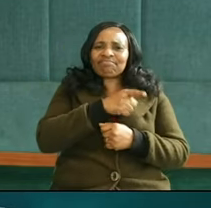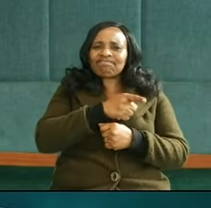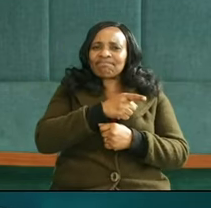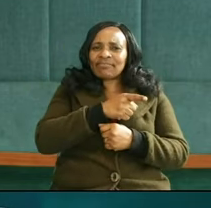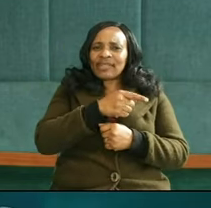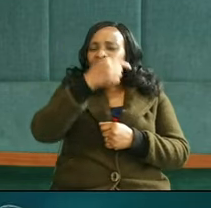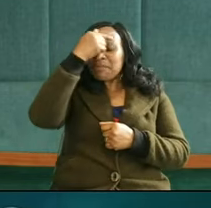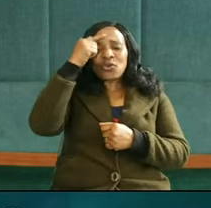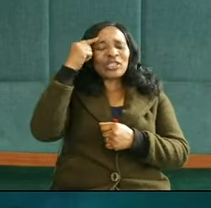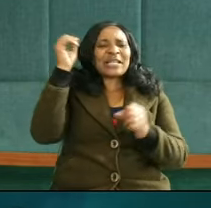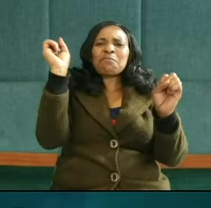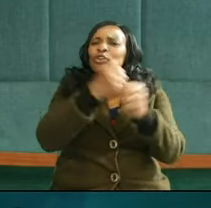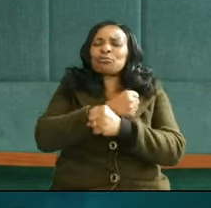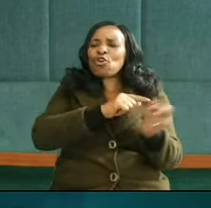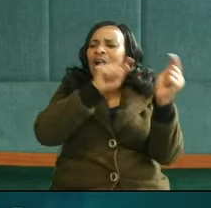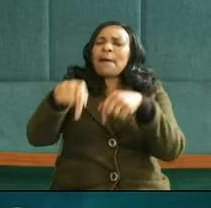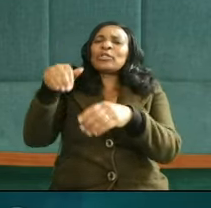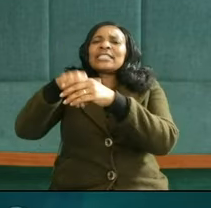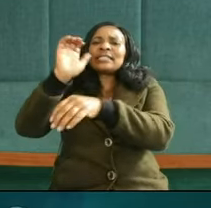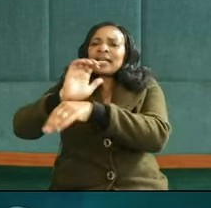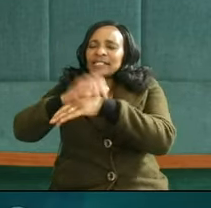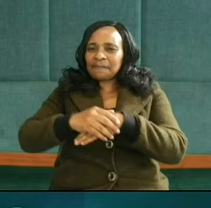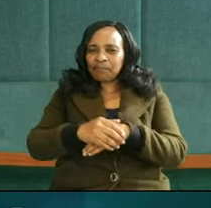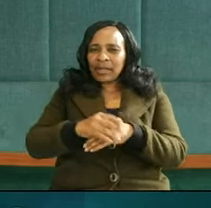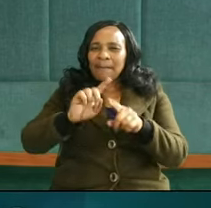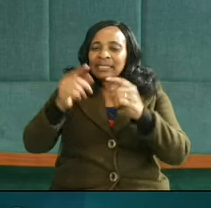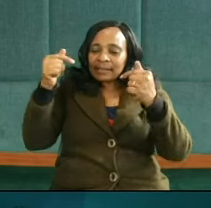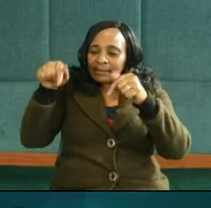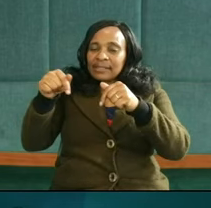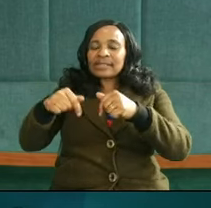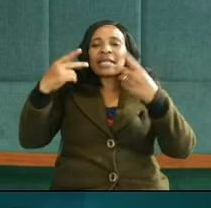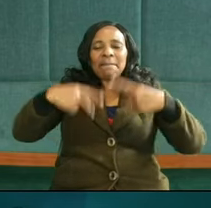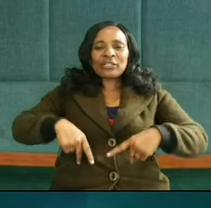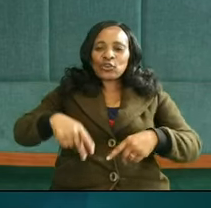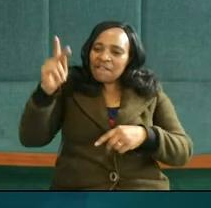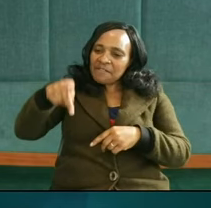closer to the sanctuary. They should be kept out. But this is the person Philip is being